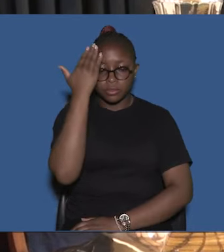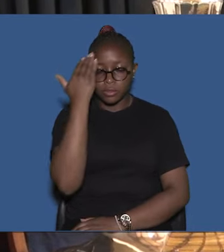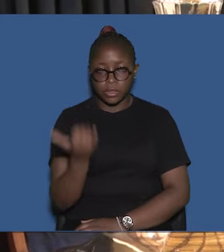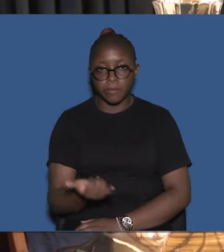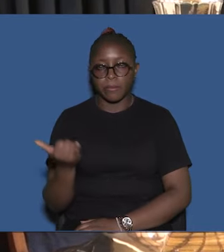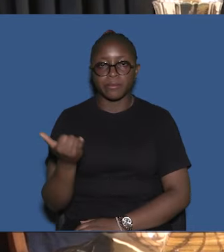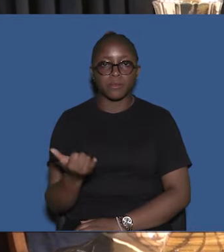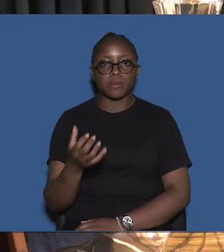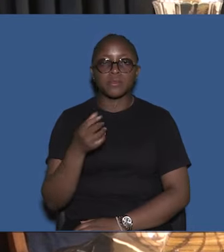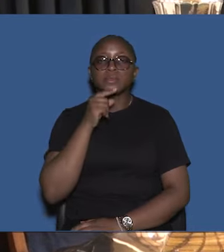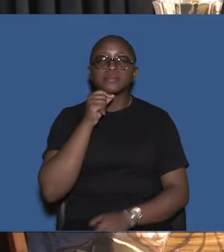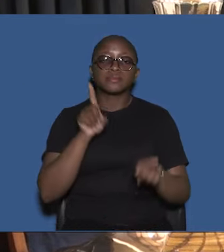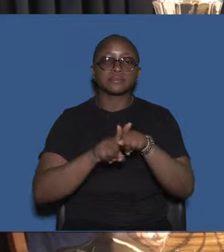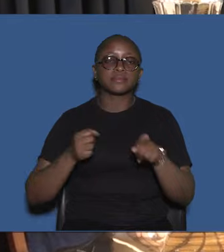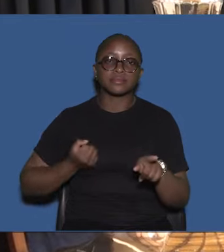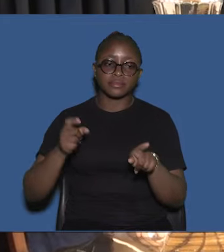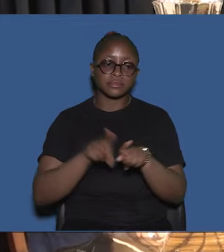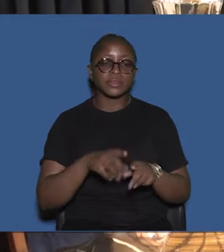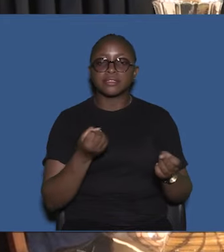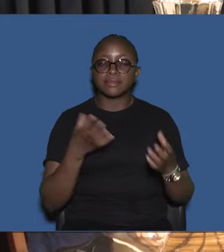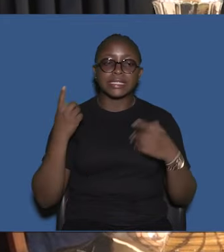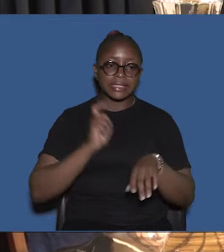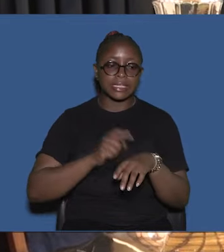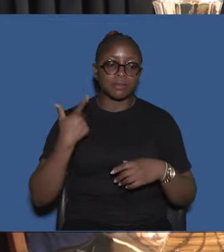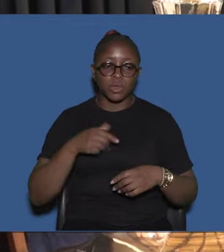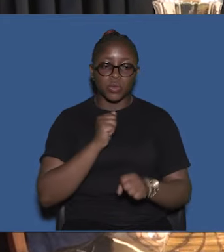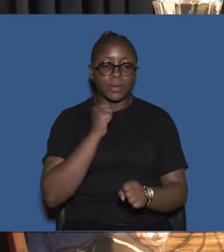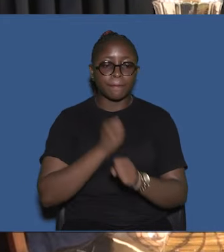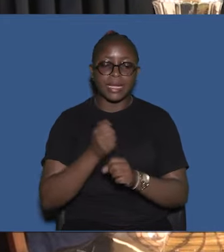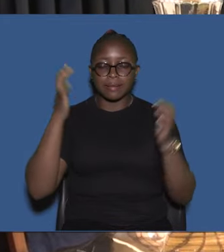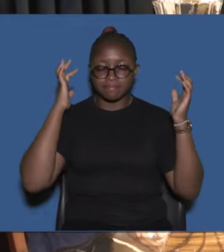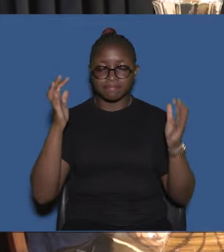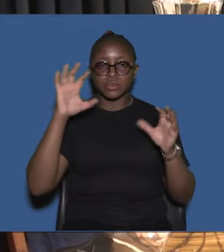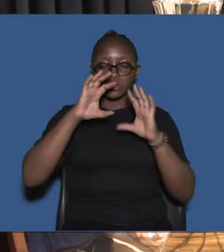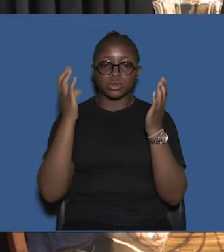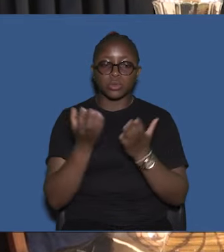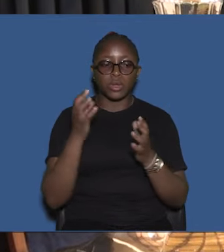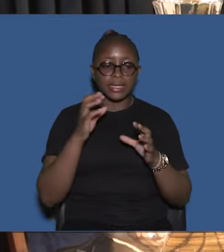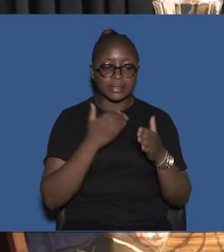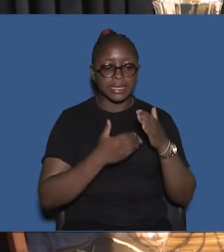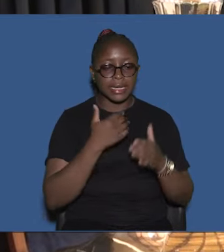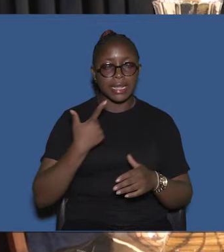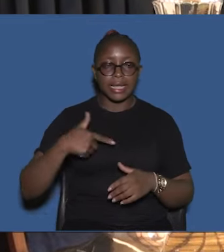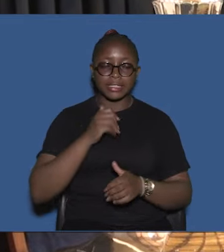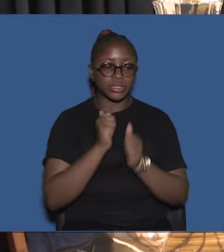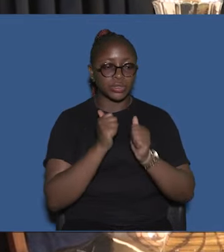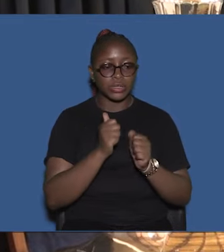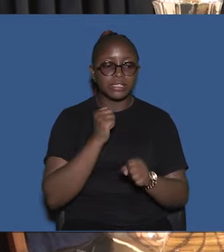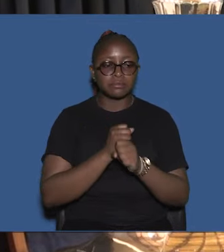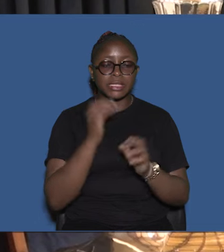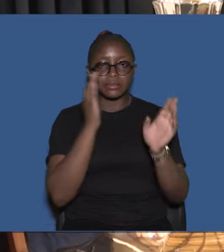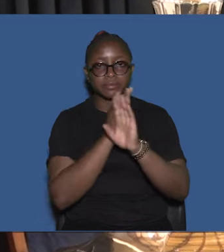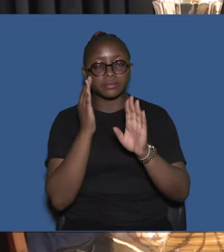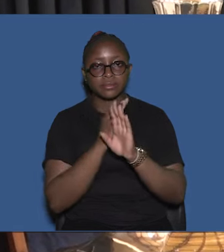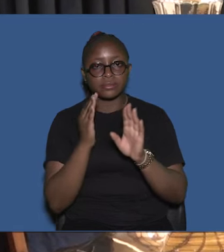times we have ended up creating a huge wall around us, which has then caused darkness instead of illuminating